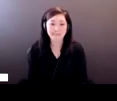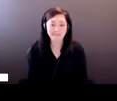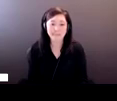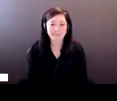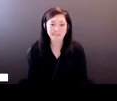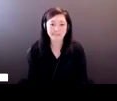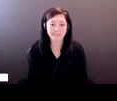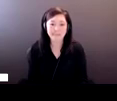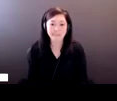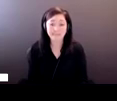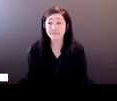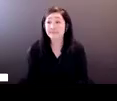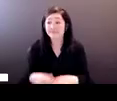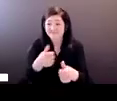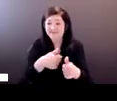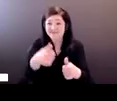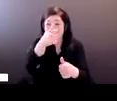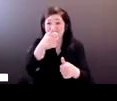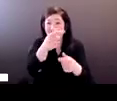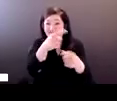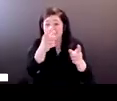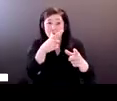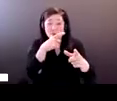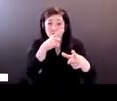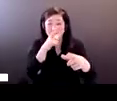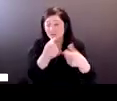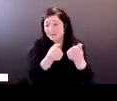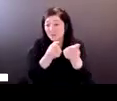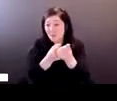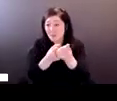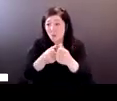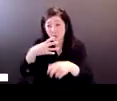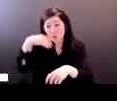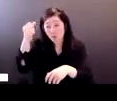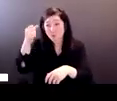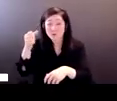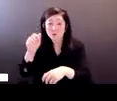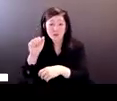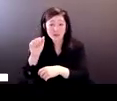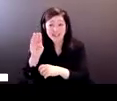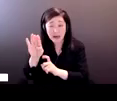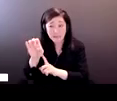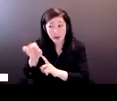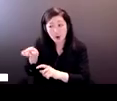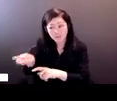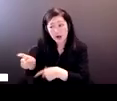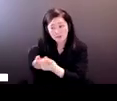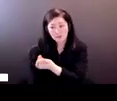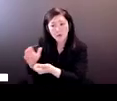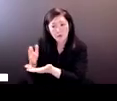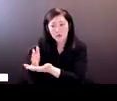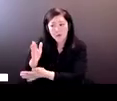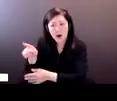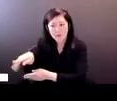legislated to support older people from elder abuse, they supported Mary's right to spend her money how